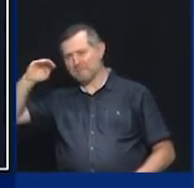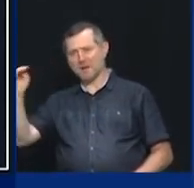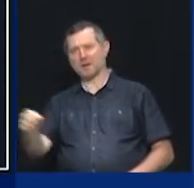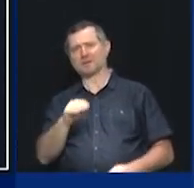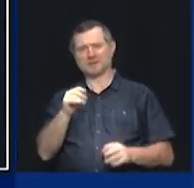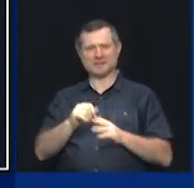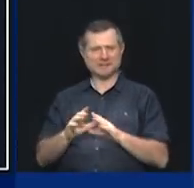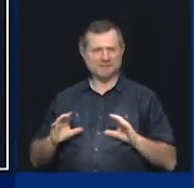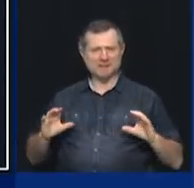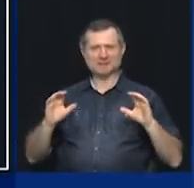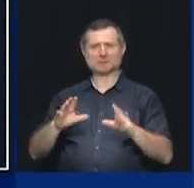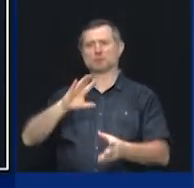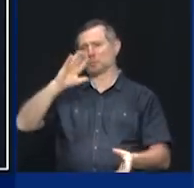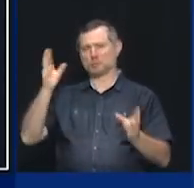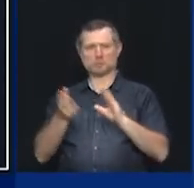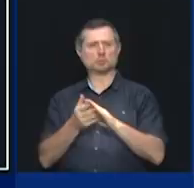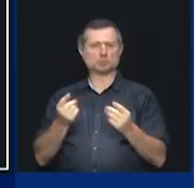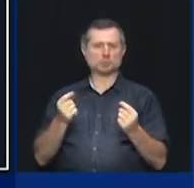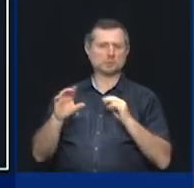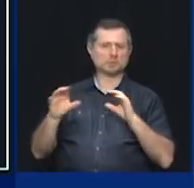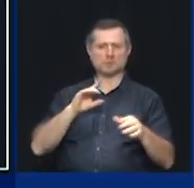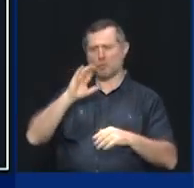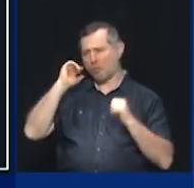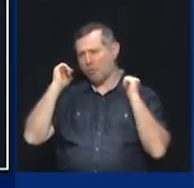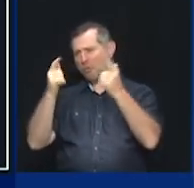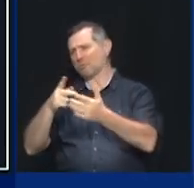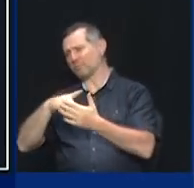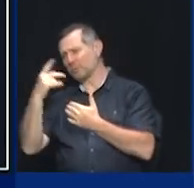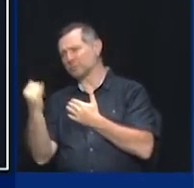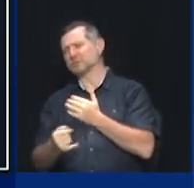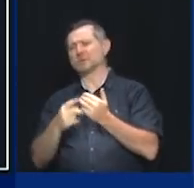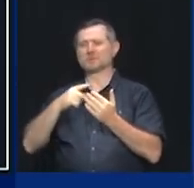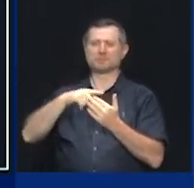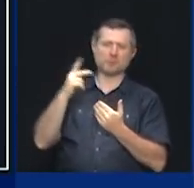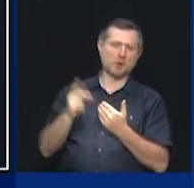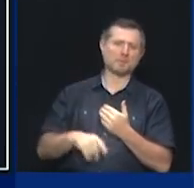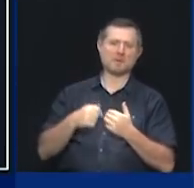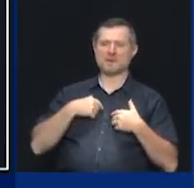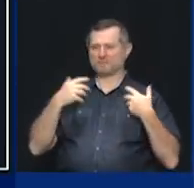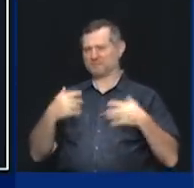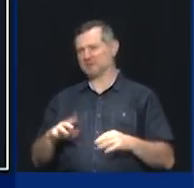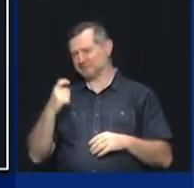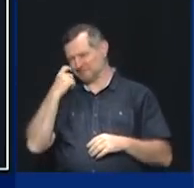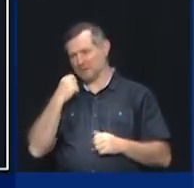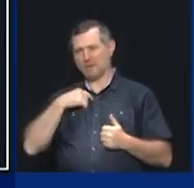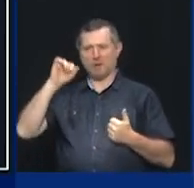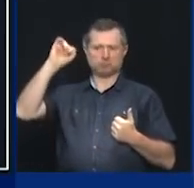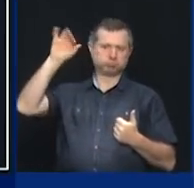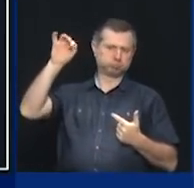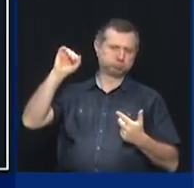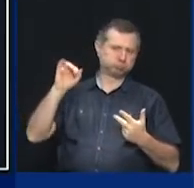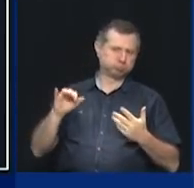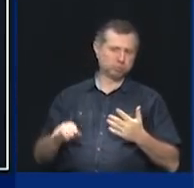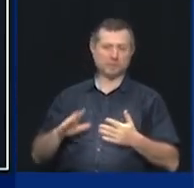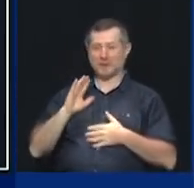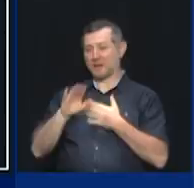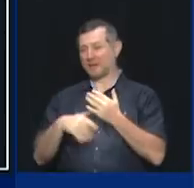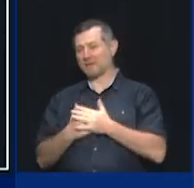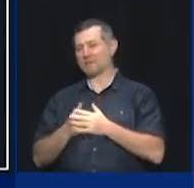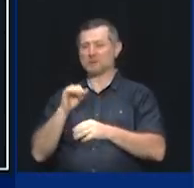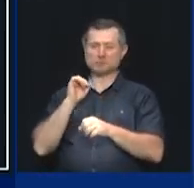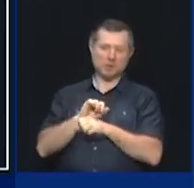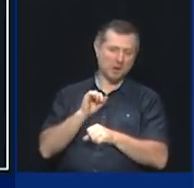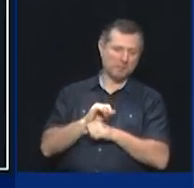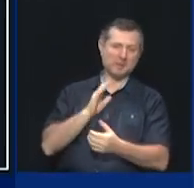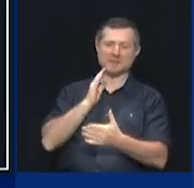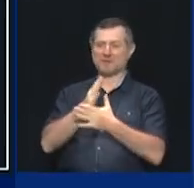do in these communities, the jobs, the interveners, and that is going to make a real difference, and we are ready to do